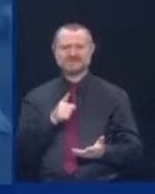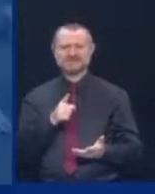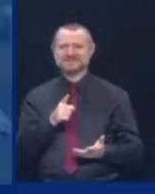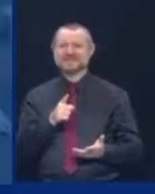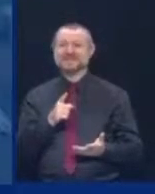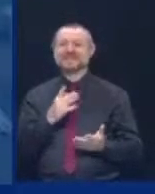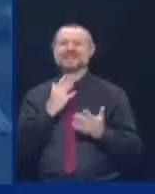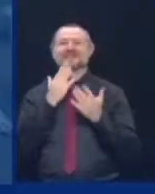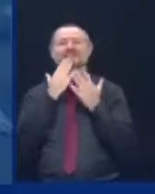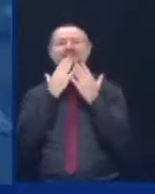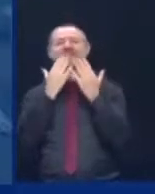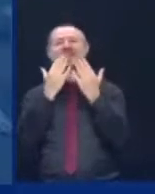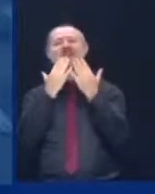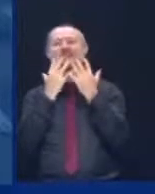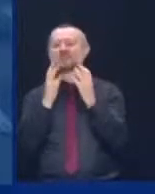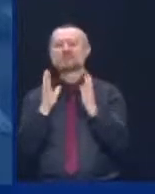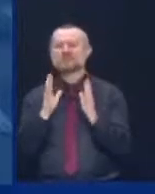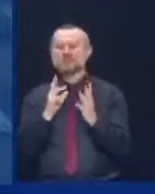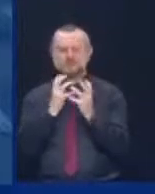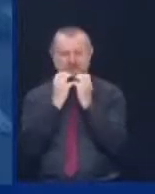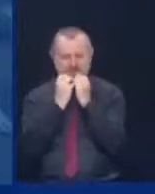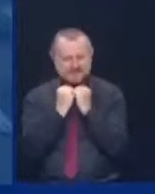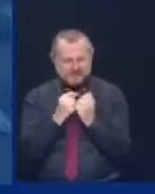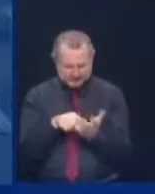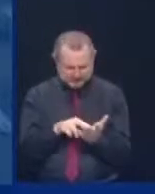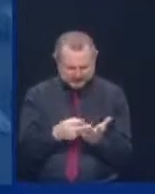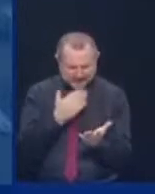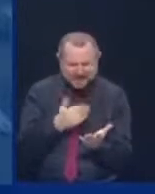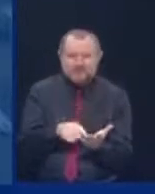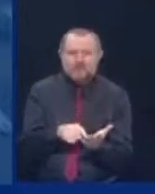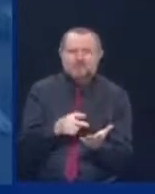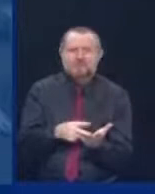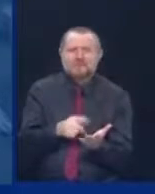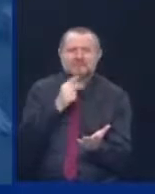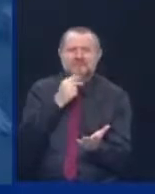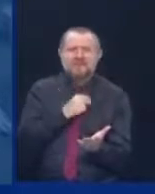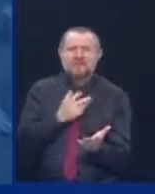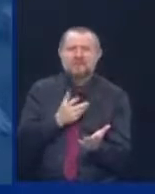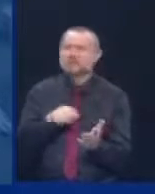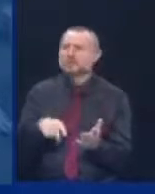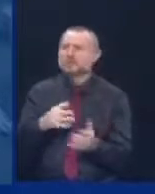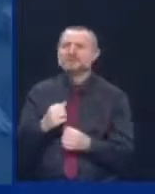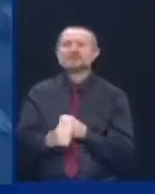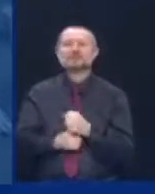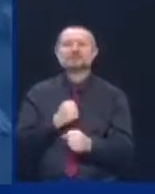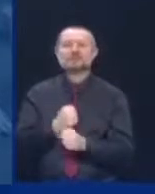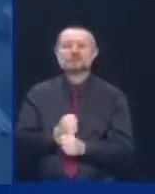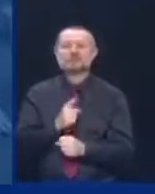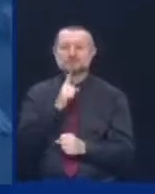thanks. Because this is a year when we really should be thankful.